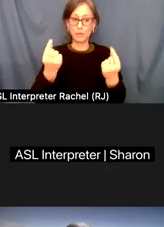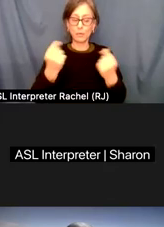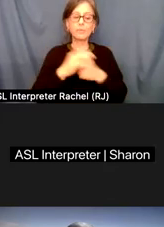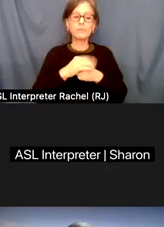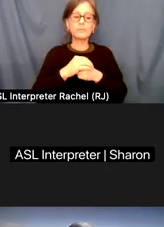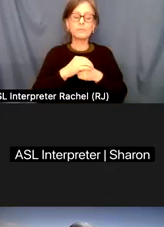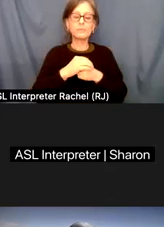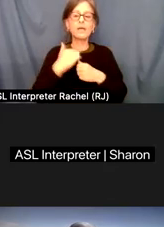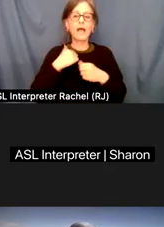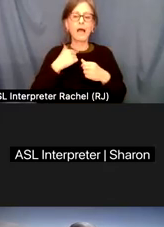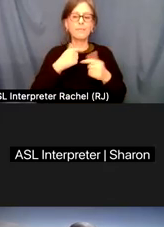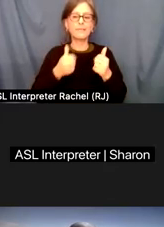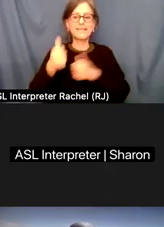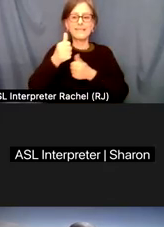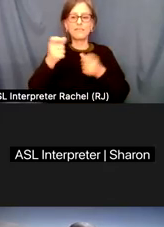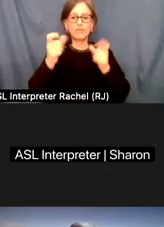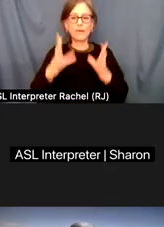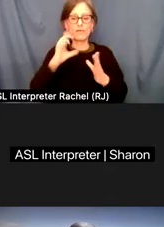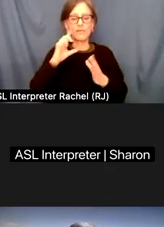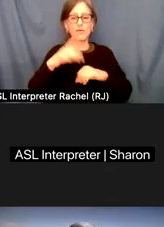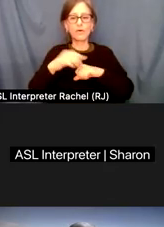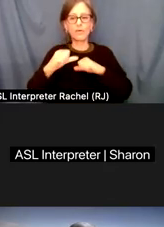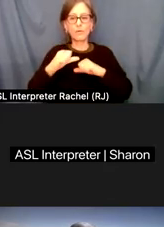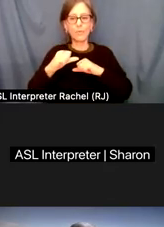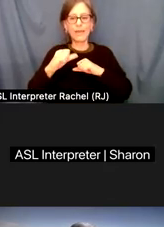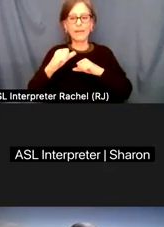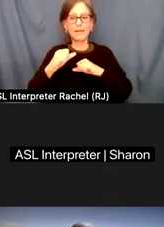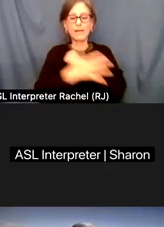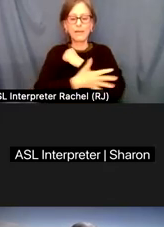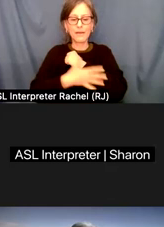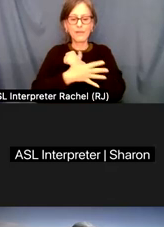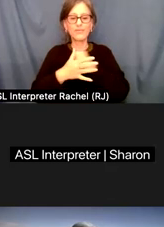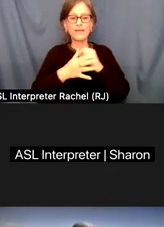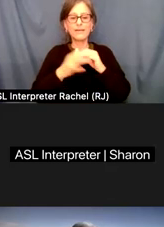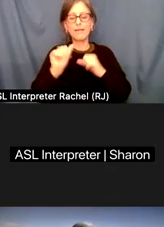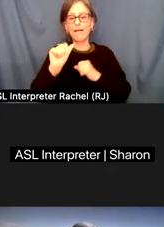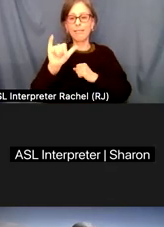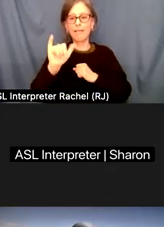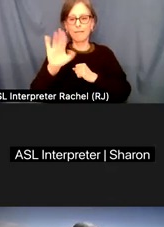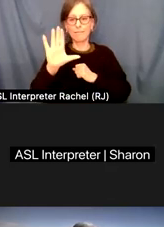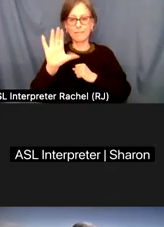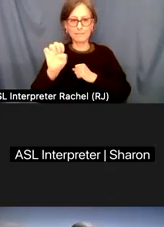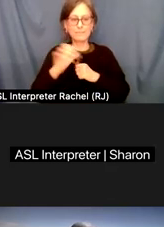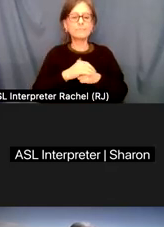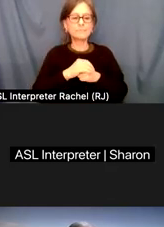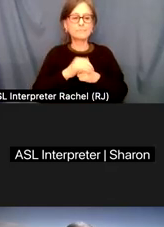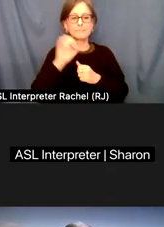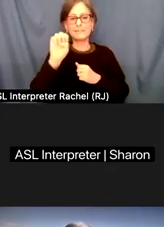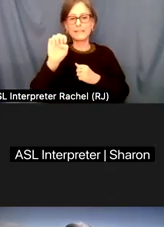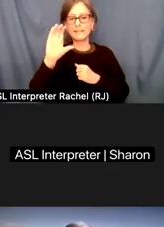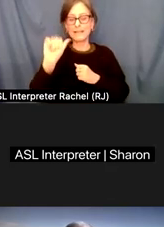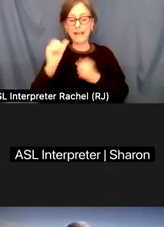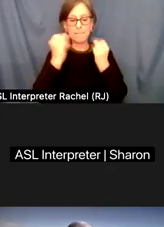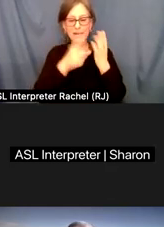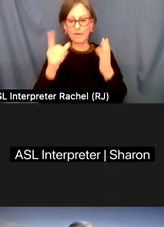serve as the Executive Director for Earthquake Country Alliance. And if you haven't joined us, I know many of you got the information because you're on our